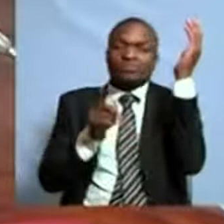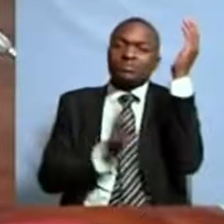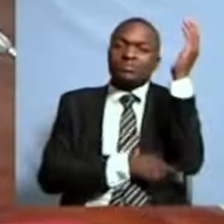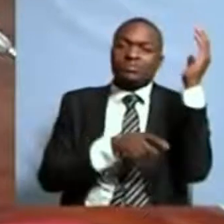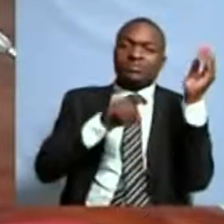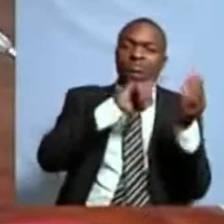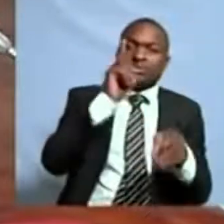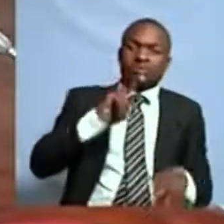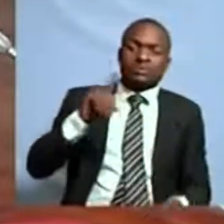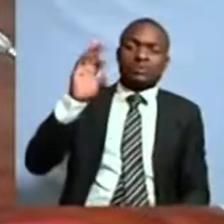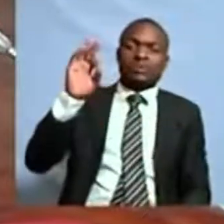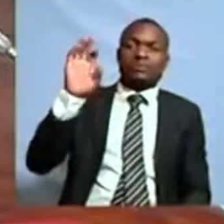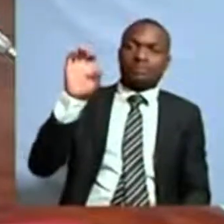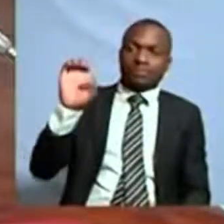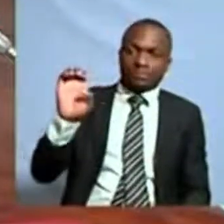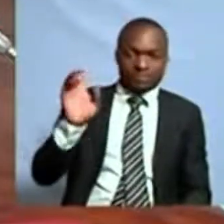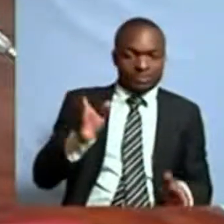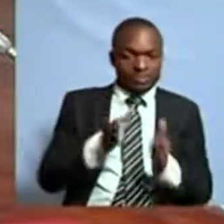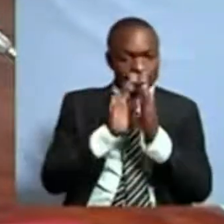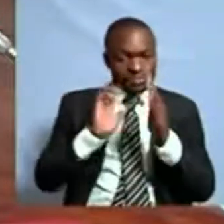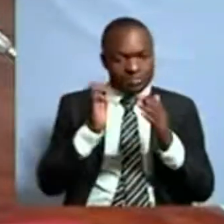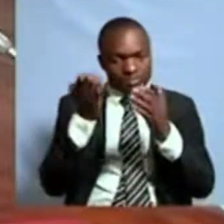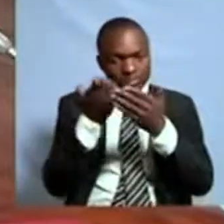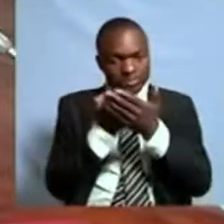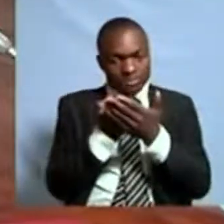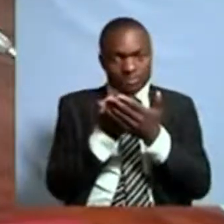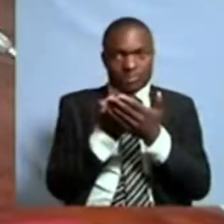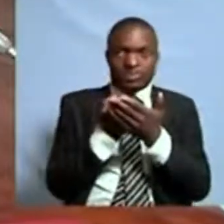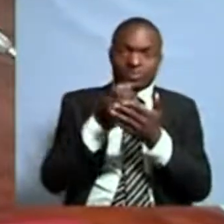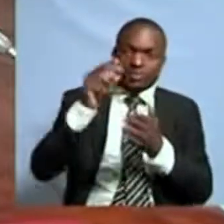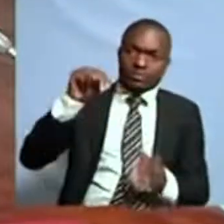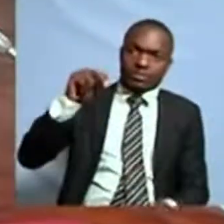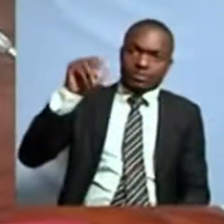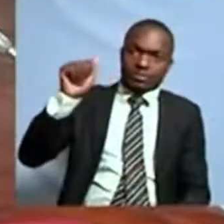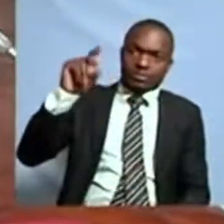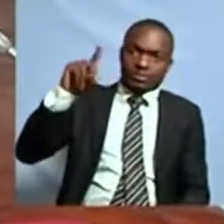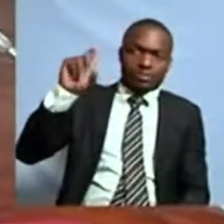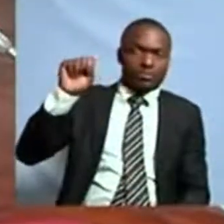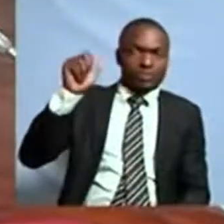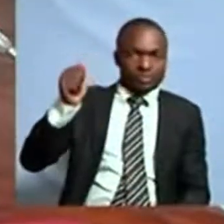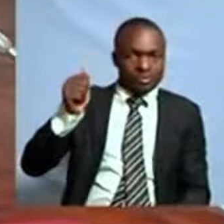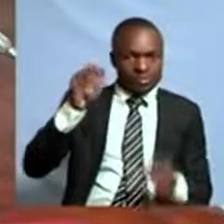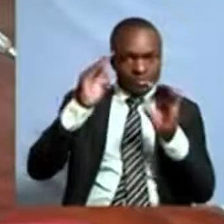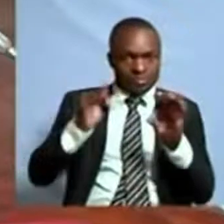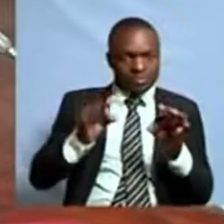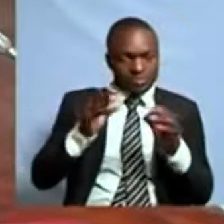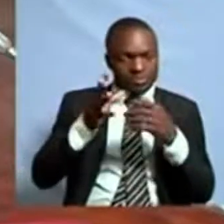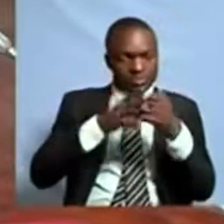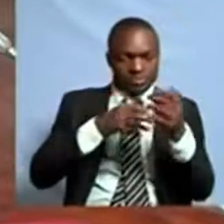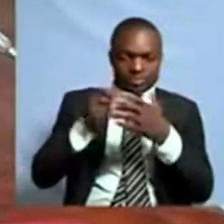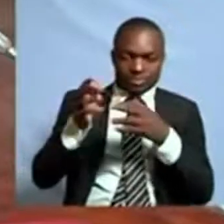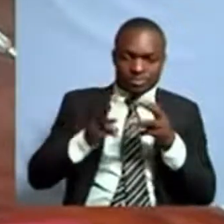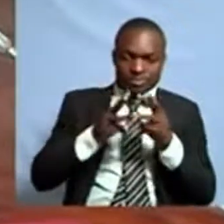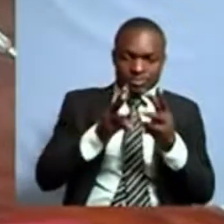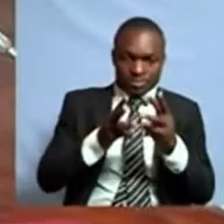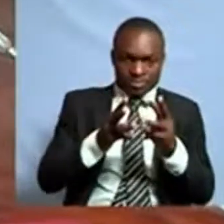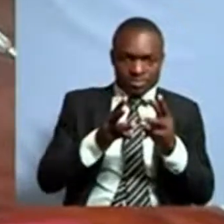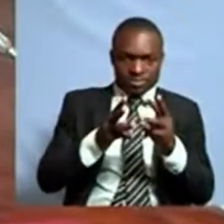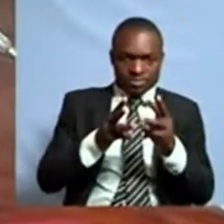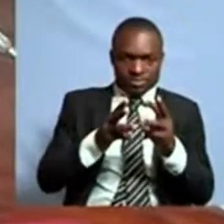ask ZFE to engage NAPSA and see if there could be a possible way of waiving those